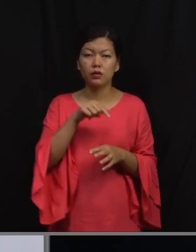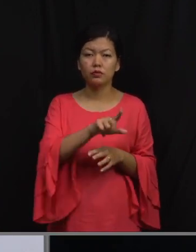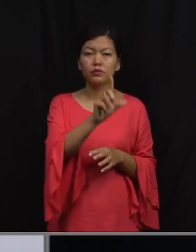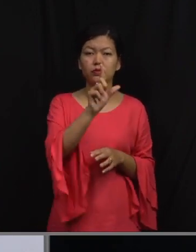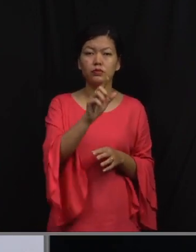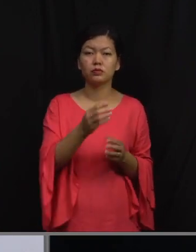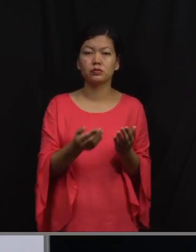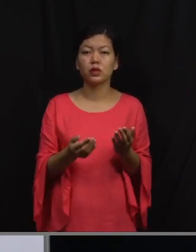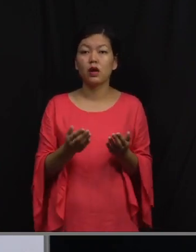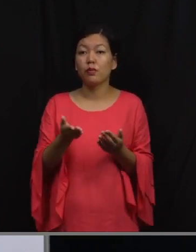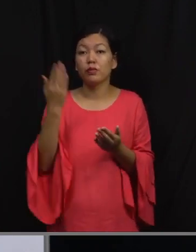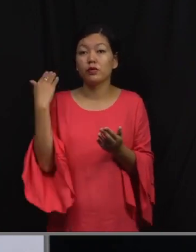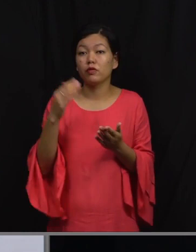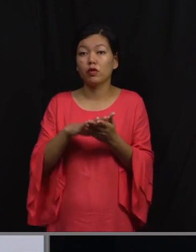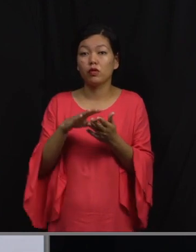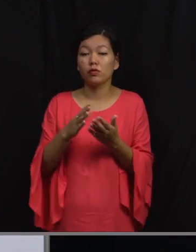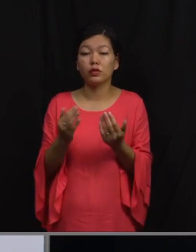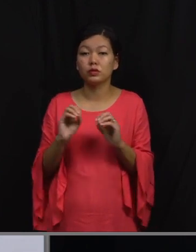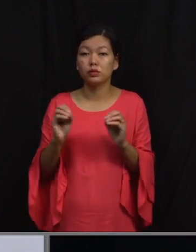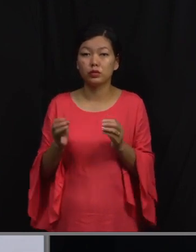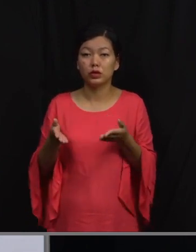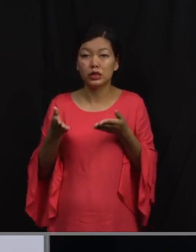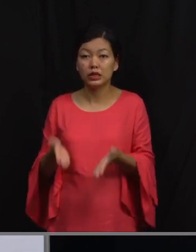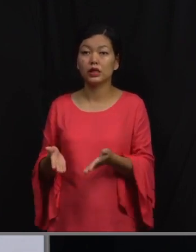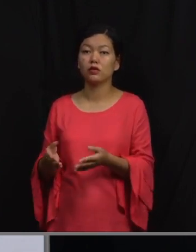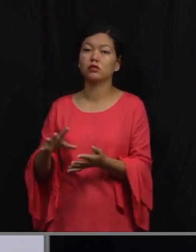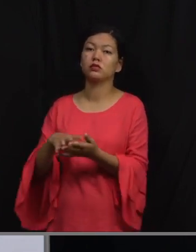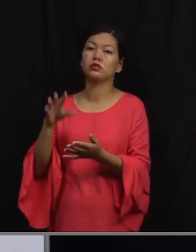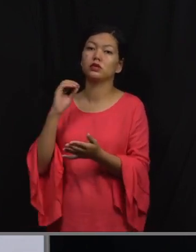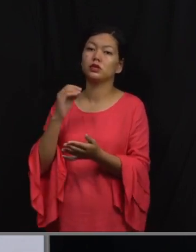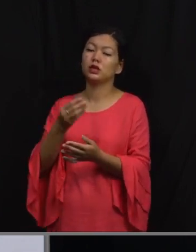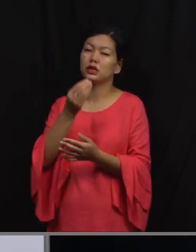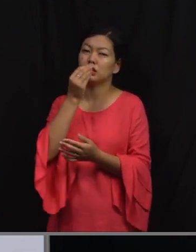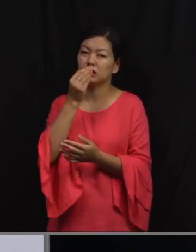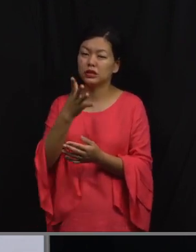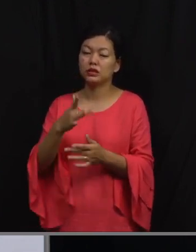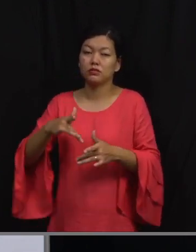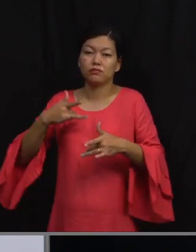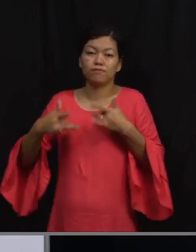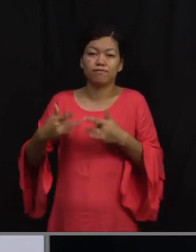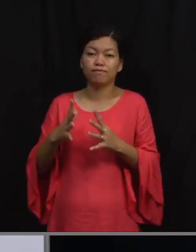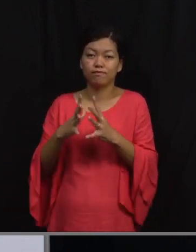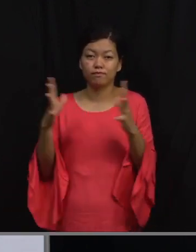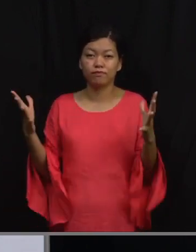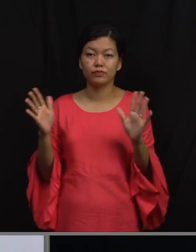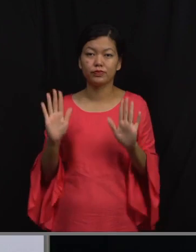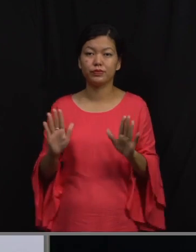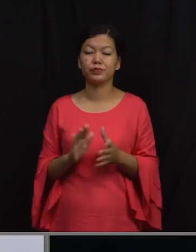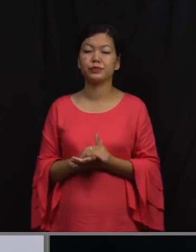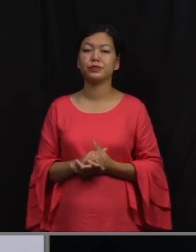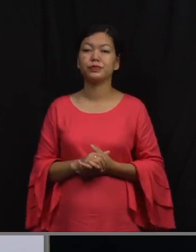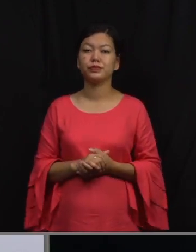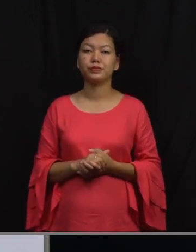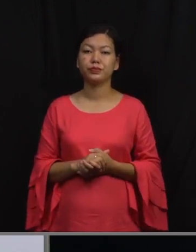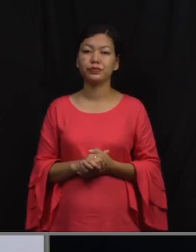of rainbow, how the prism works, everything we are going to learn in the physics laboratory. So it's going to be very interesting, right? So this is about the excitement of